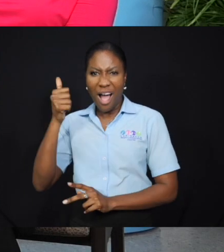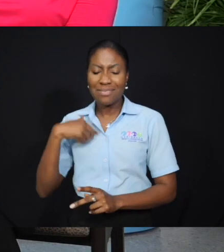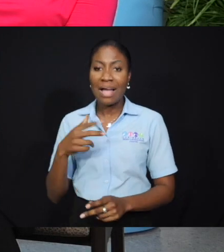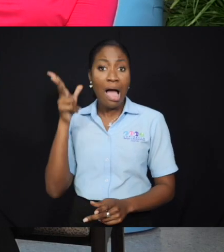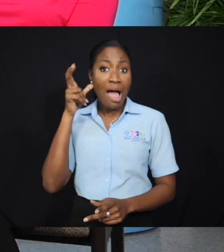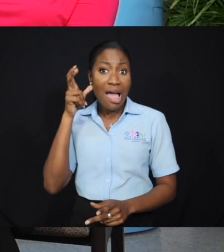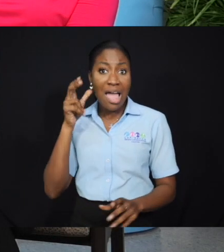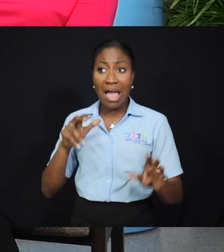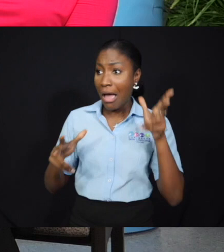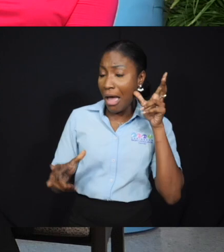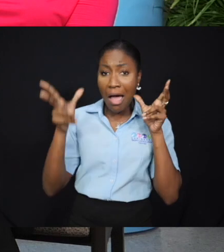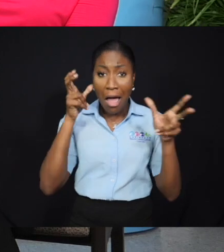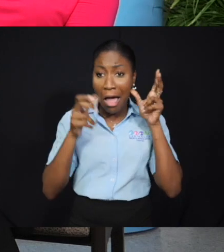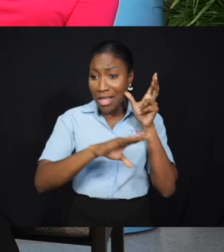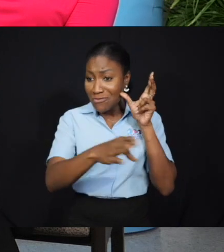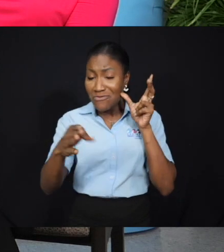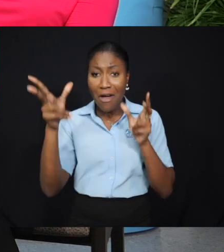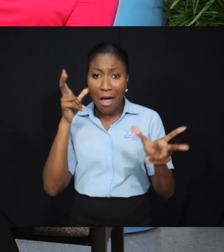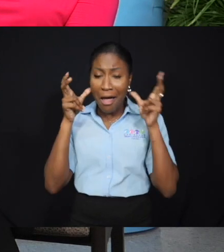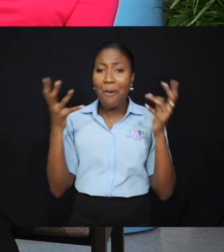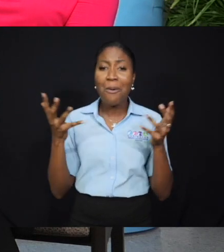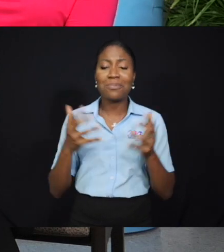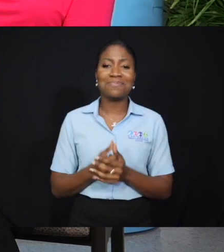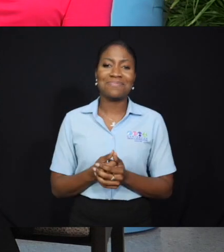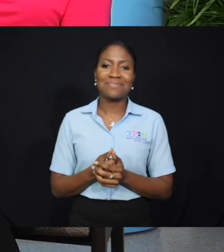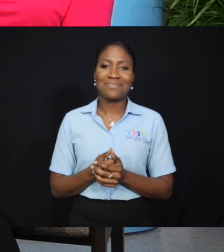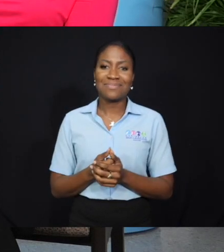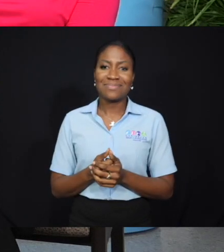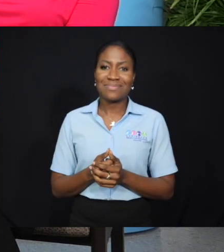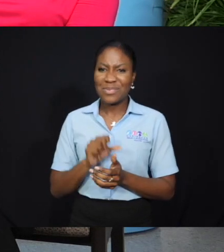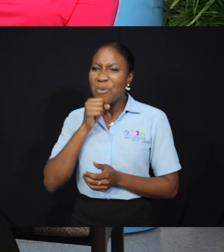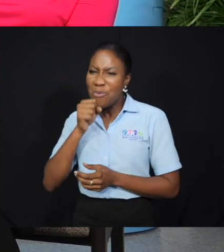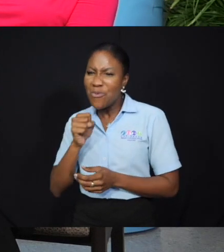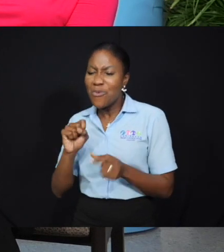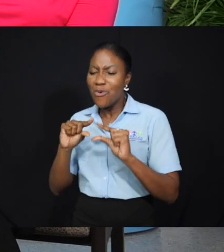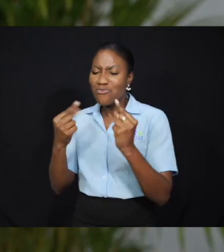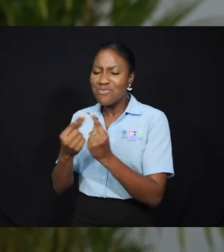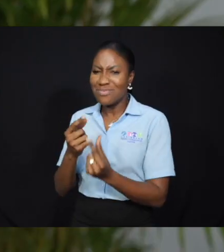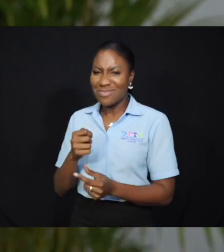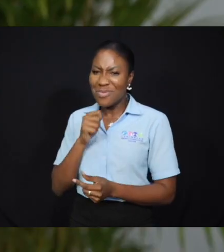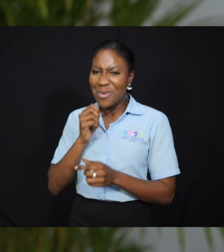one senior. Those are from the oldest old group.